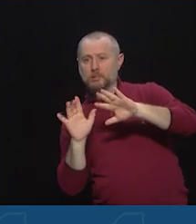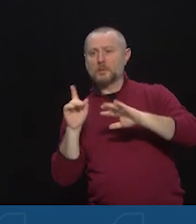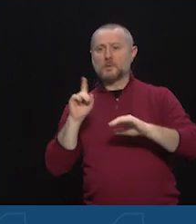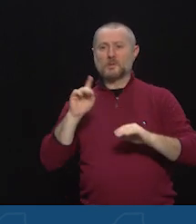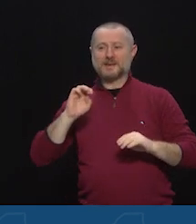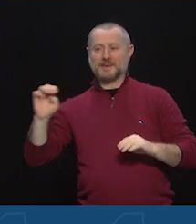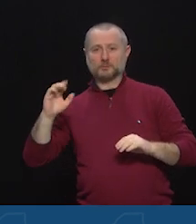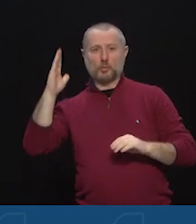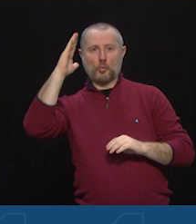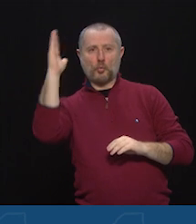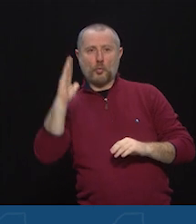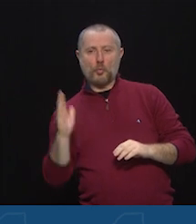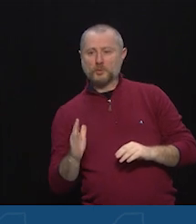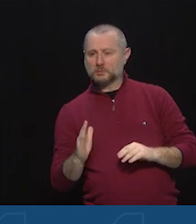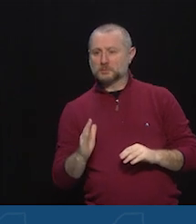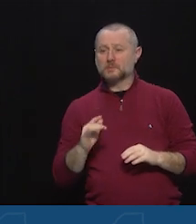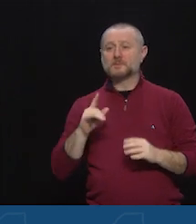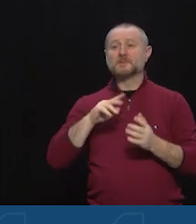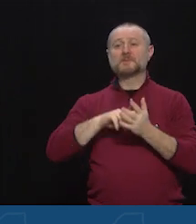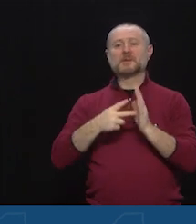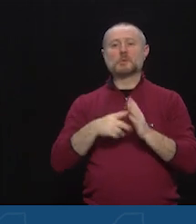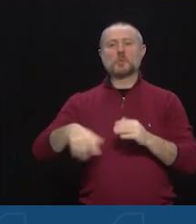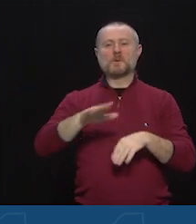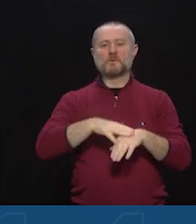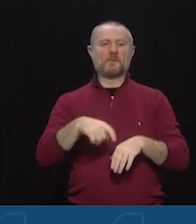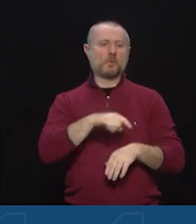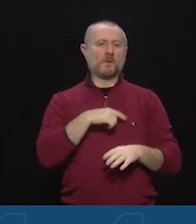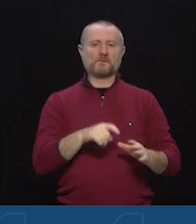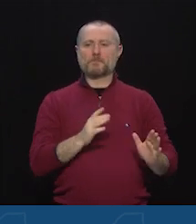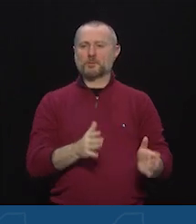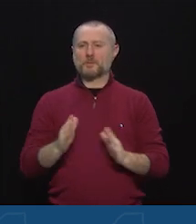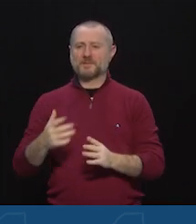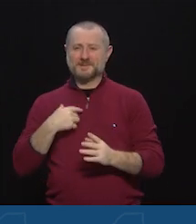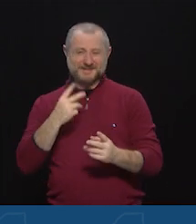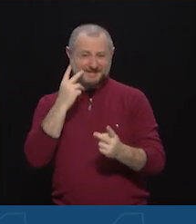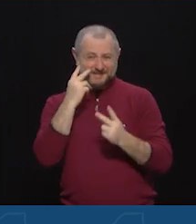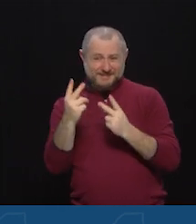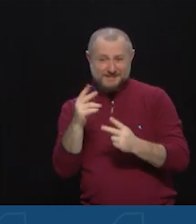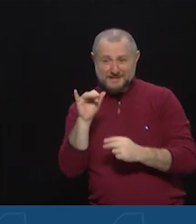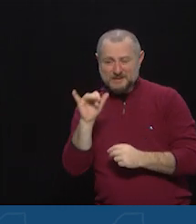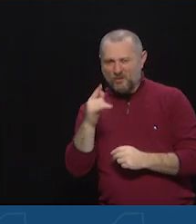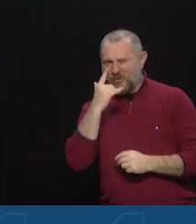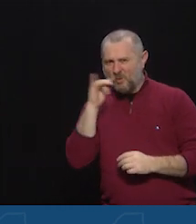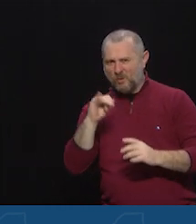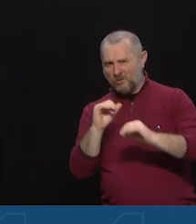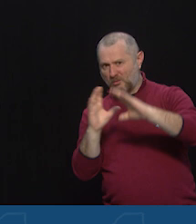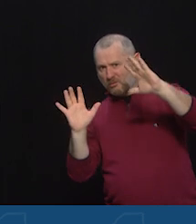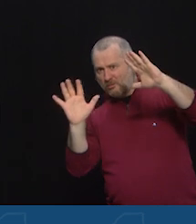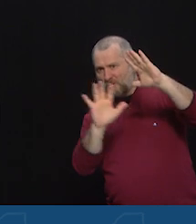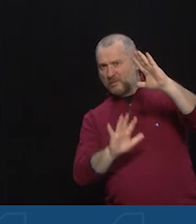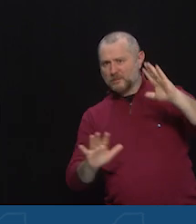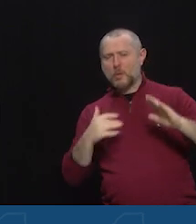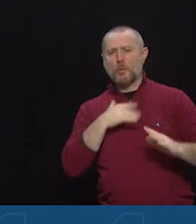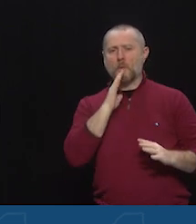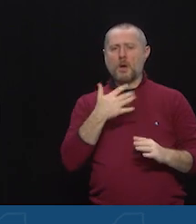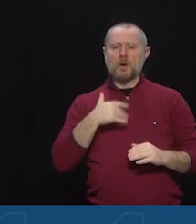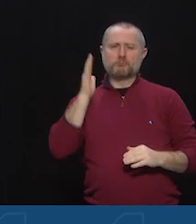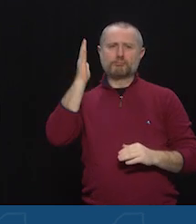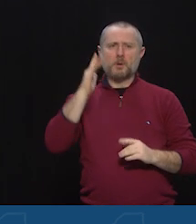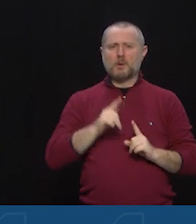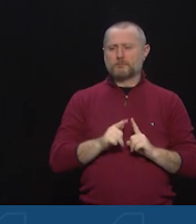It's calling us to be prepared. And I want you to see what preparation looks and feels like. And you'll hear from the people who are on the front lines. And I want to